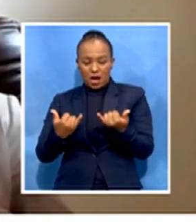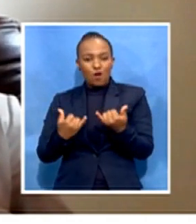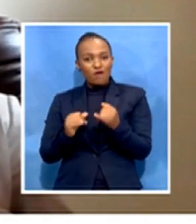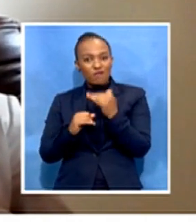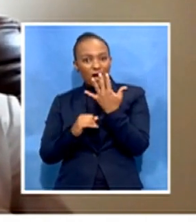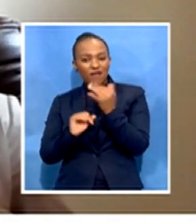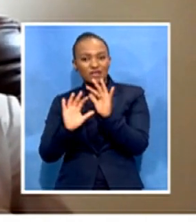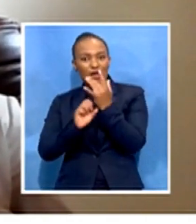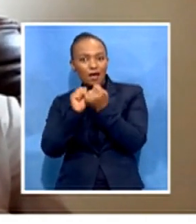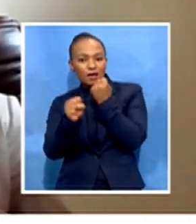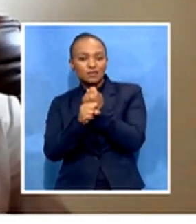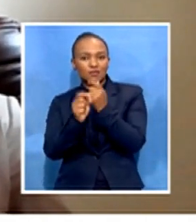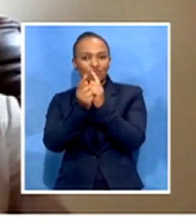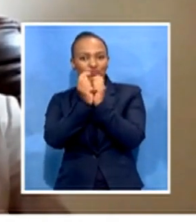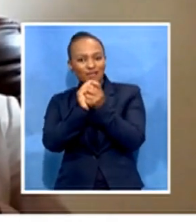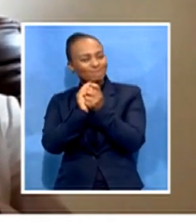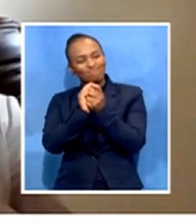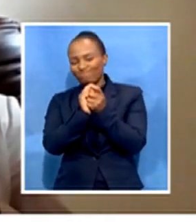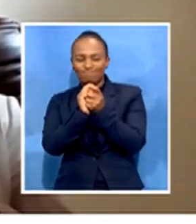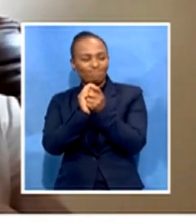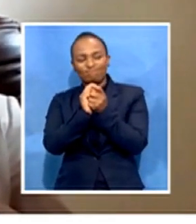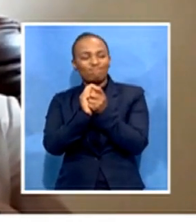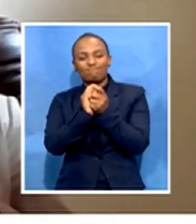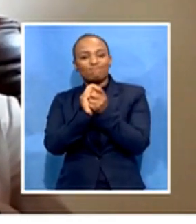that the caliber of